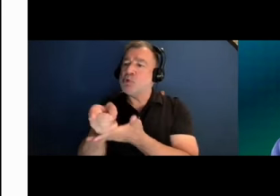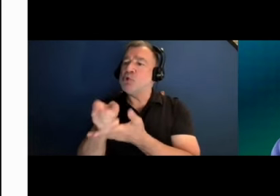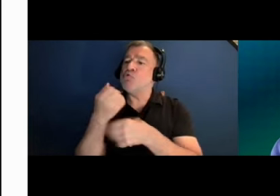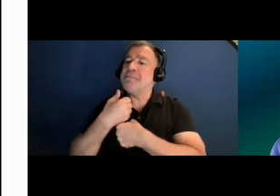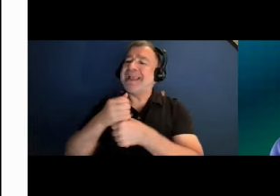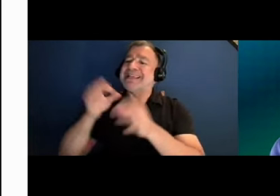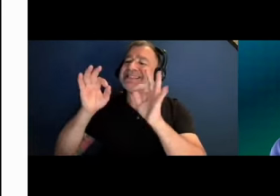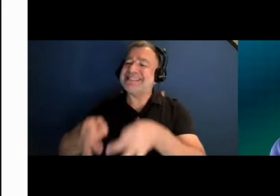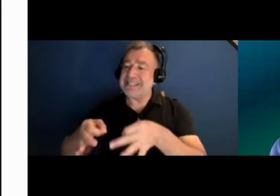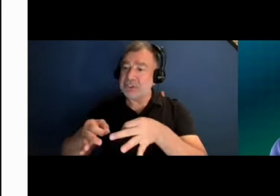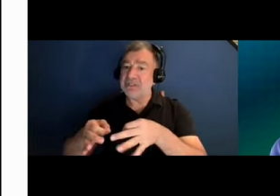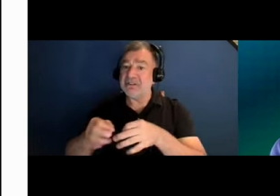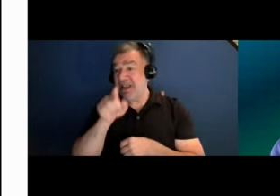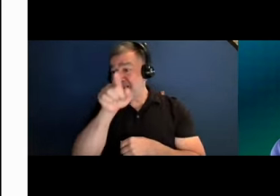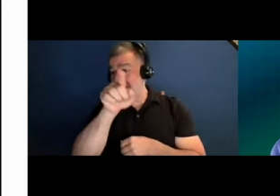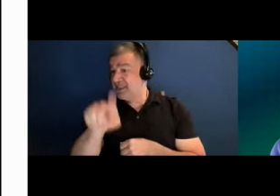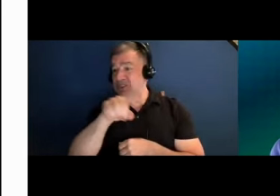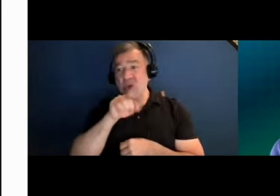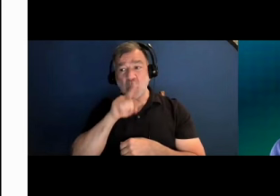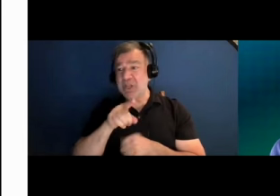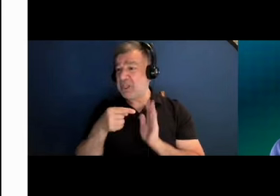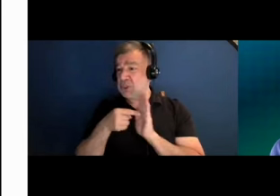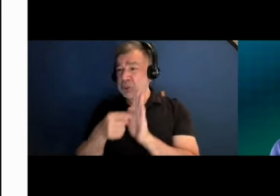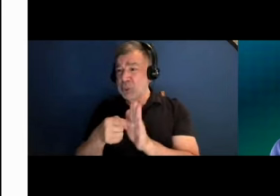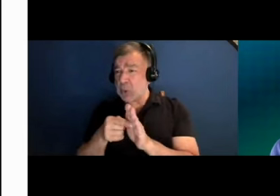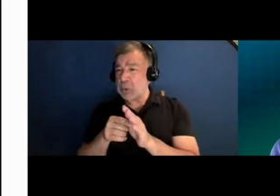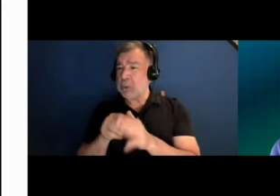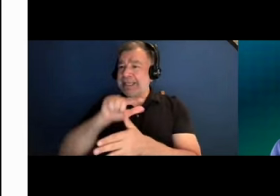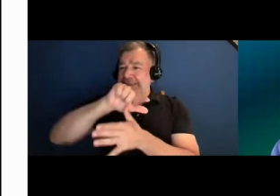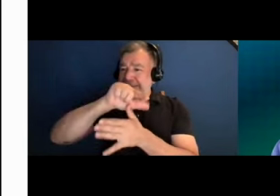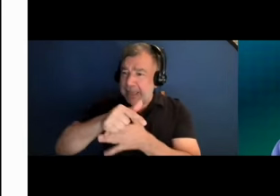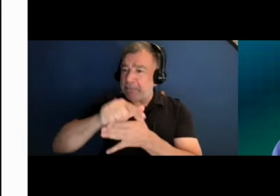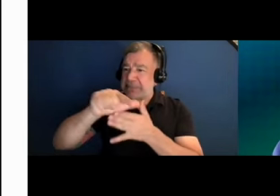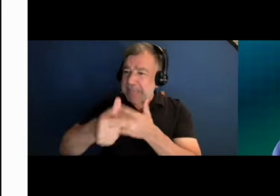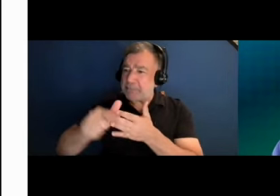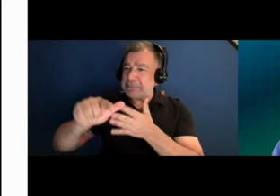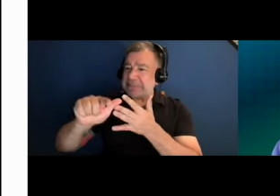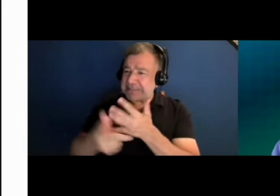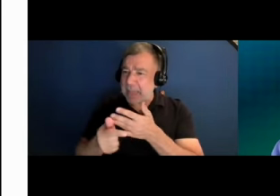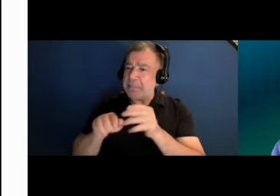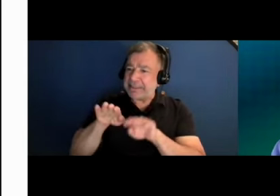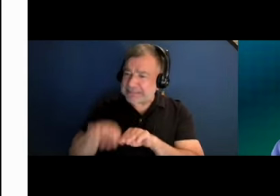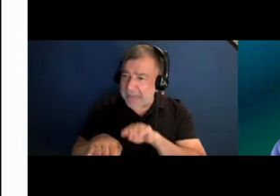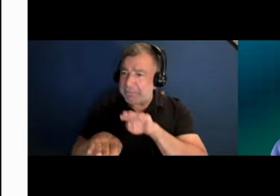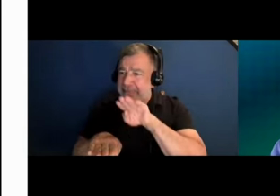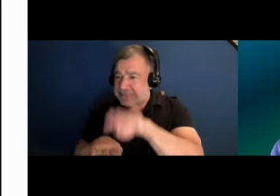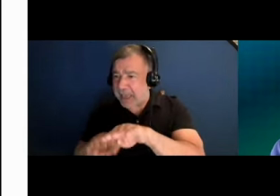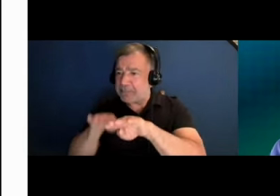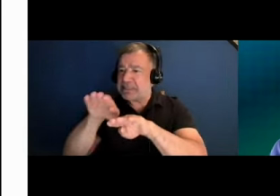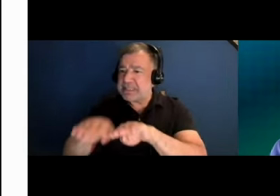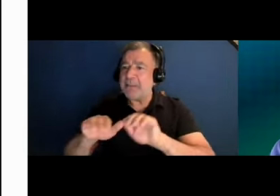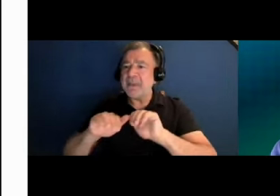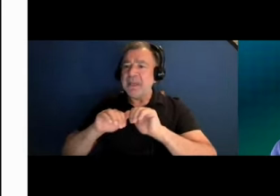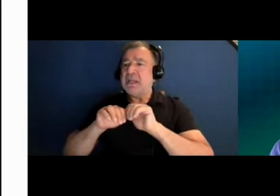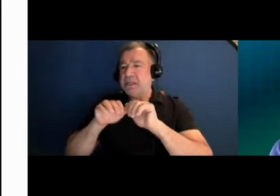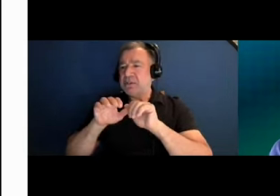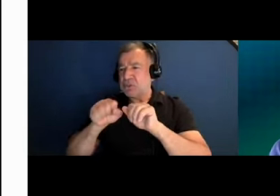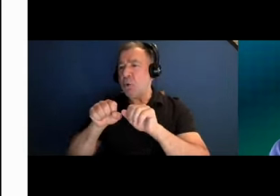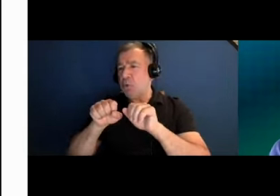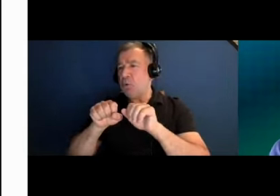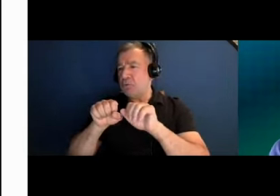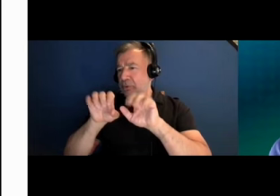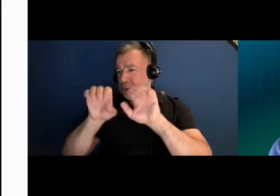are step-by-step guides on a variety of different Able topics that provide multiple pathways to outcomes.